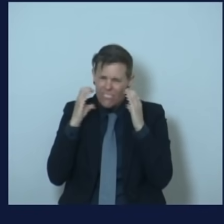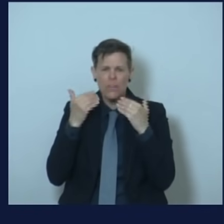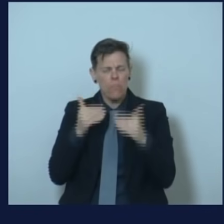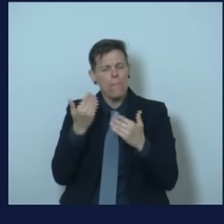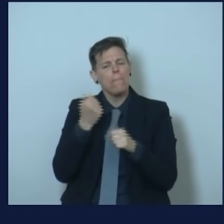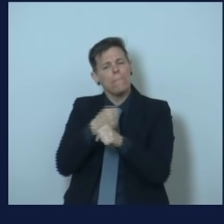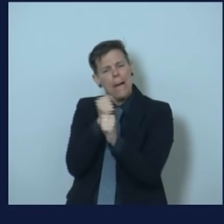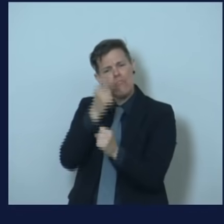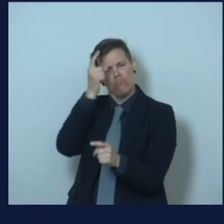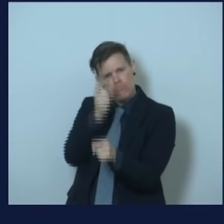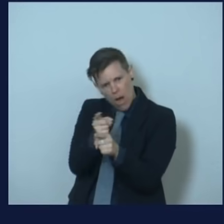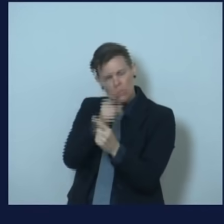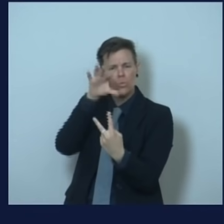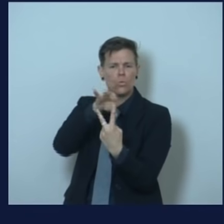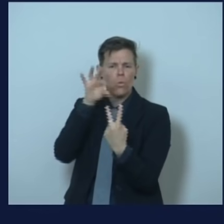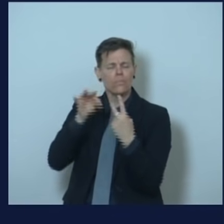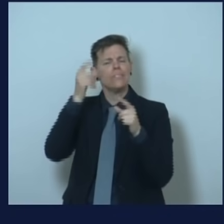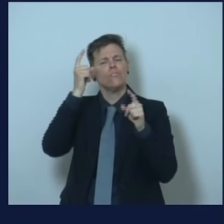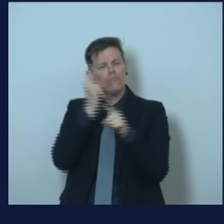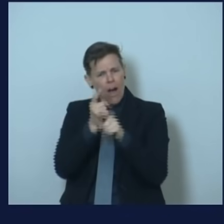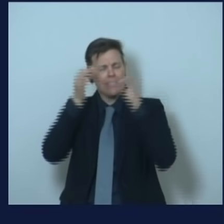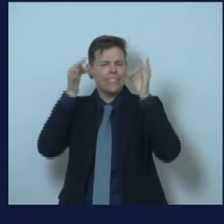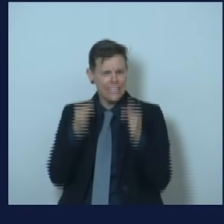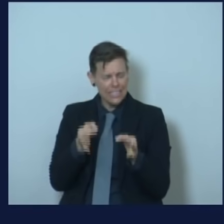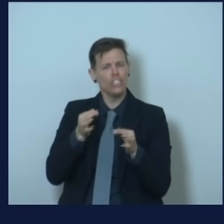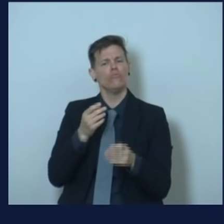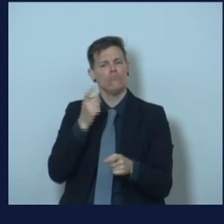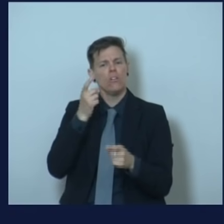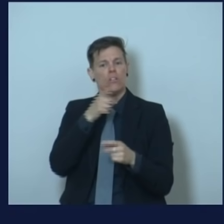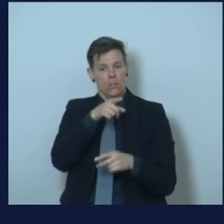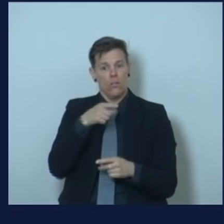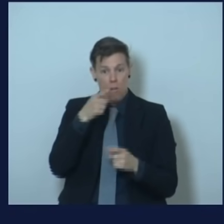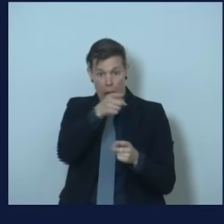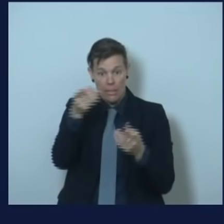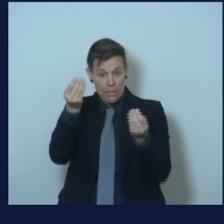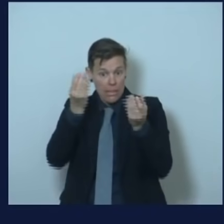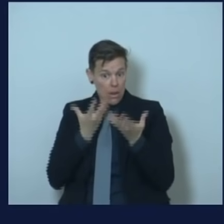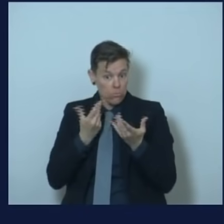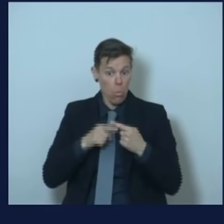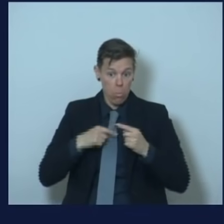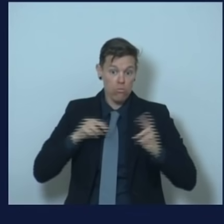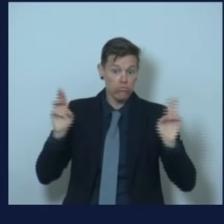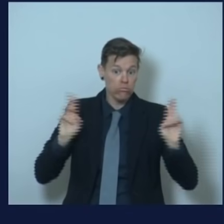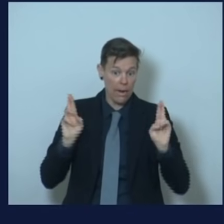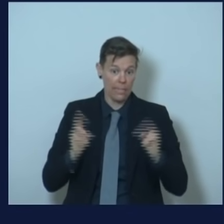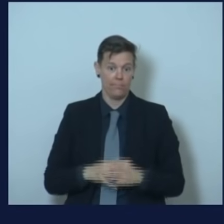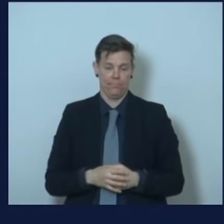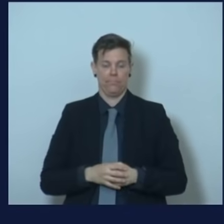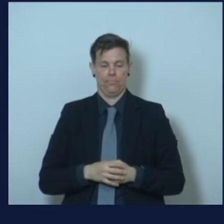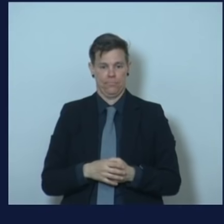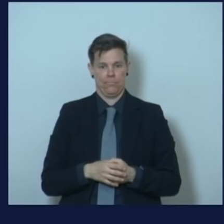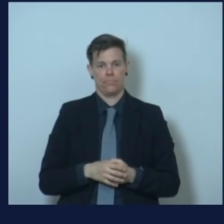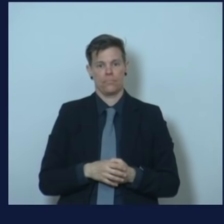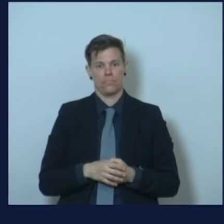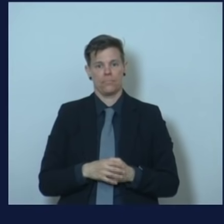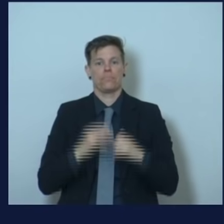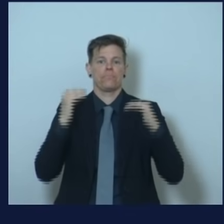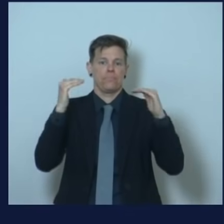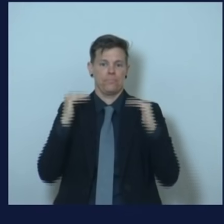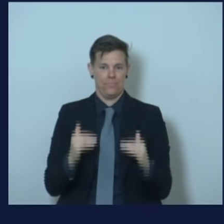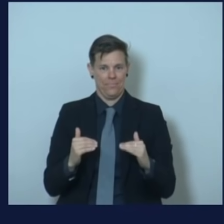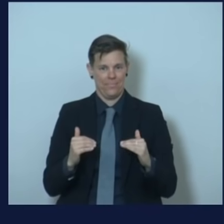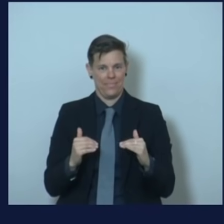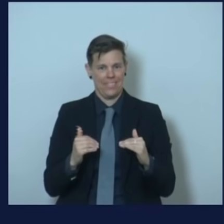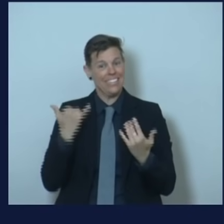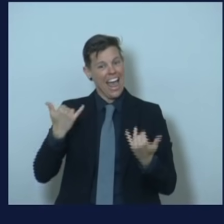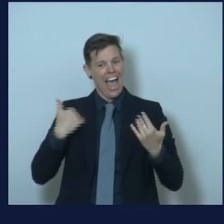whether it will be safe for us to move forward in mid-May. Next slide, please. Okay, I have some nice and good and